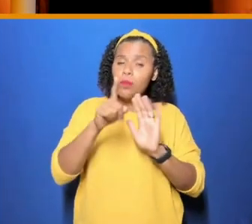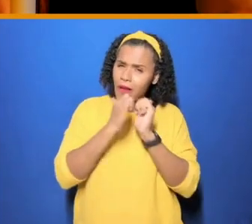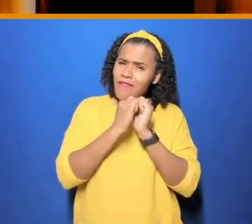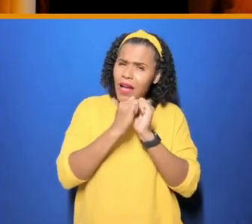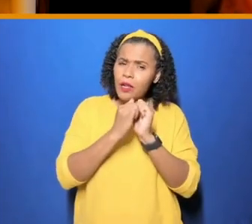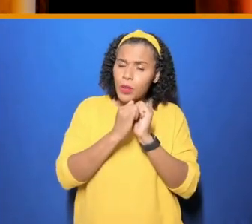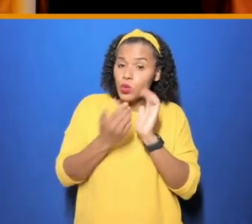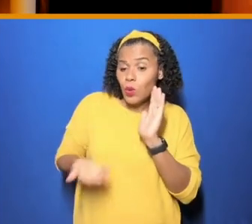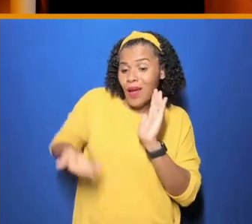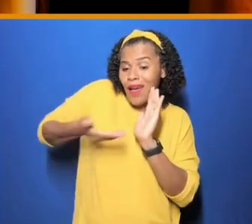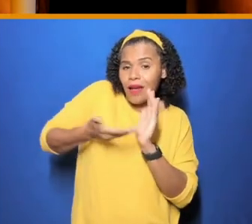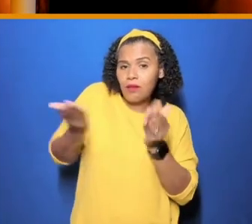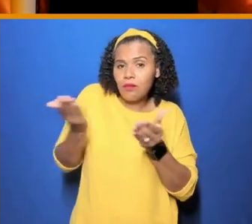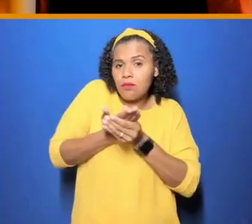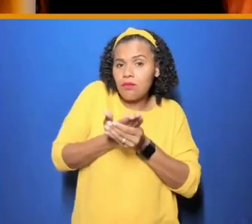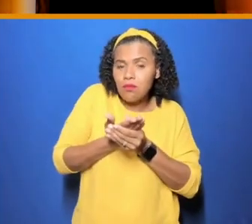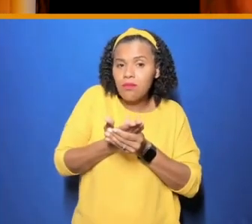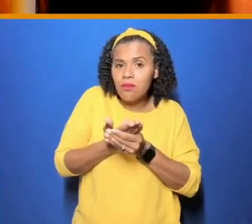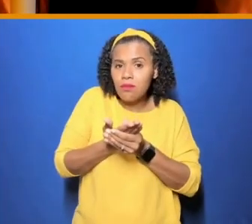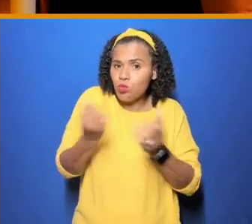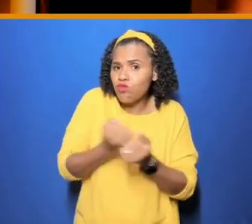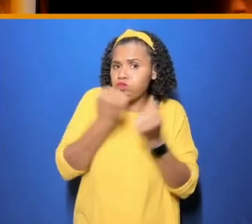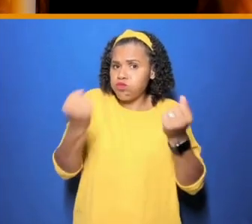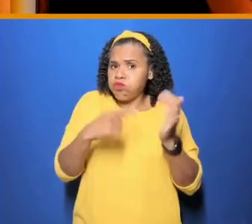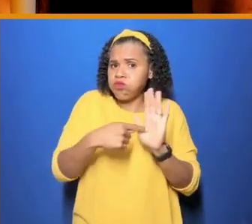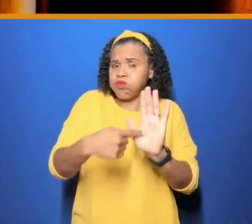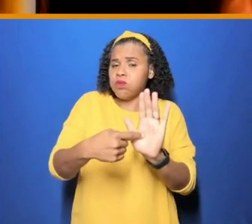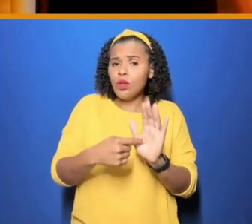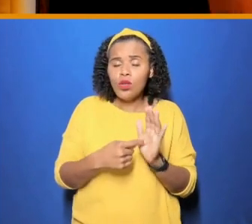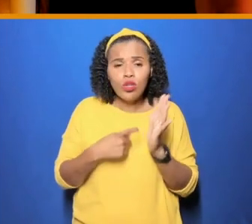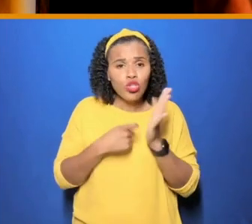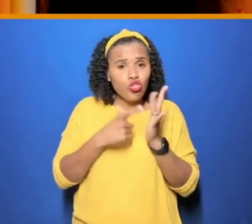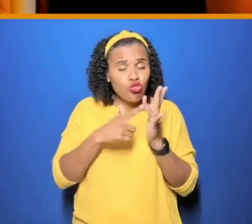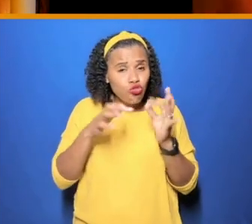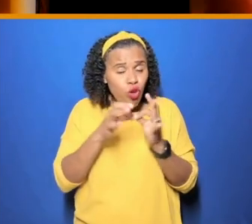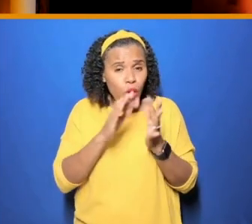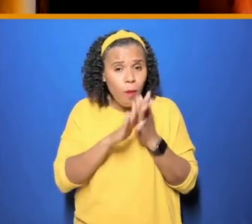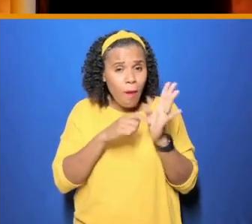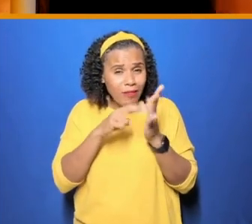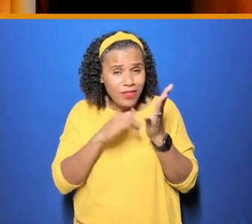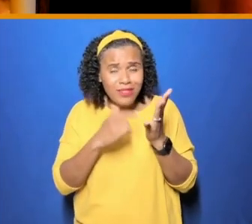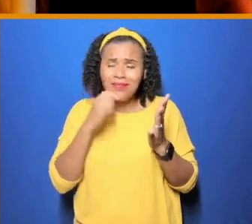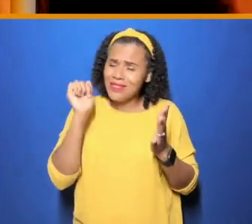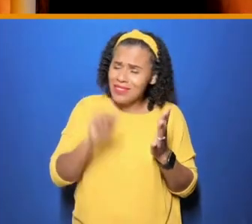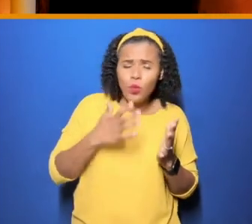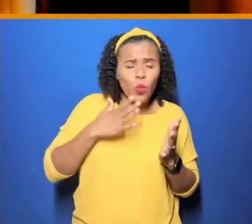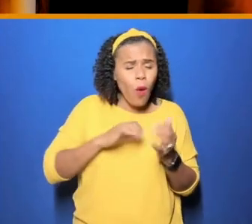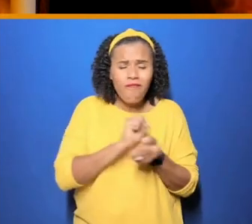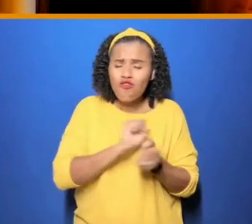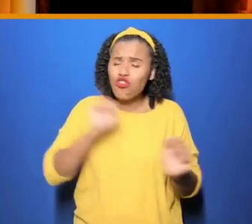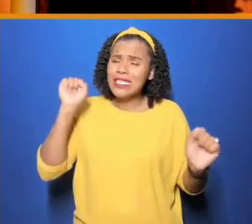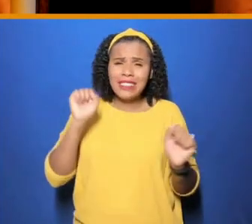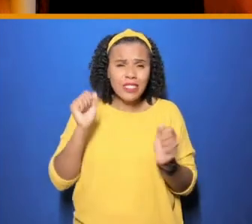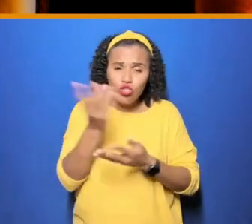to add the amendment. Rob Harrison, yes, you're absolutely right. We are in favour of free trade, but trade deals